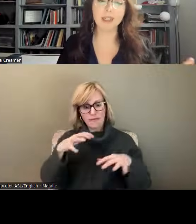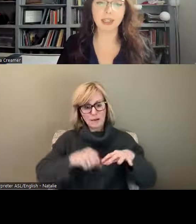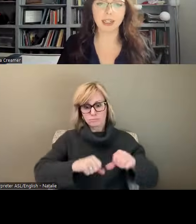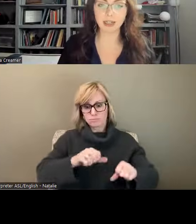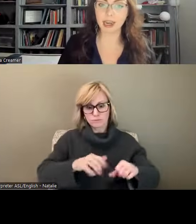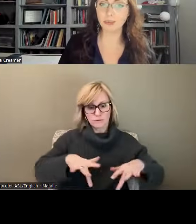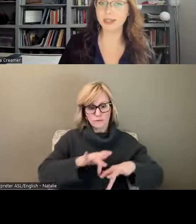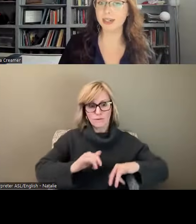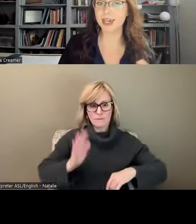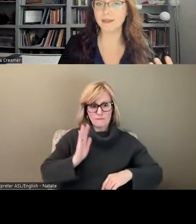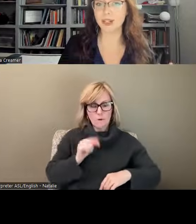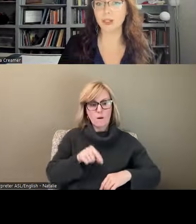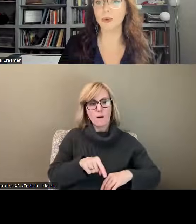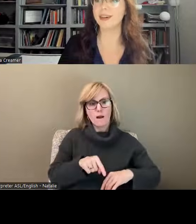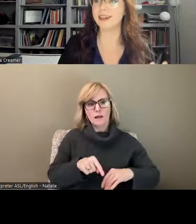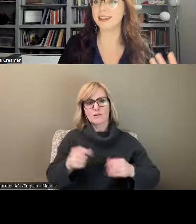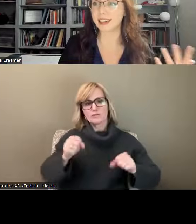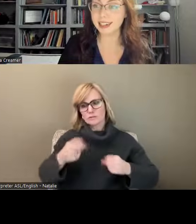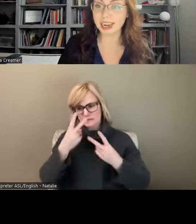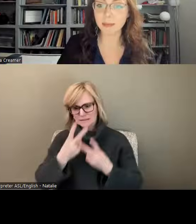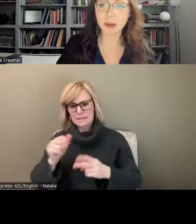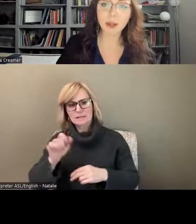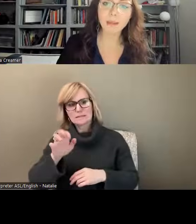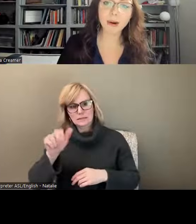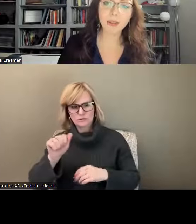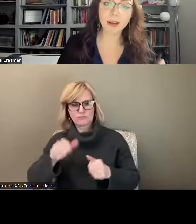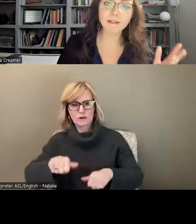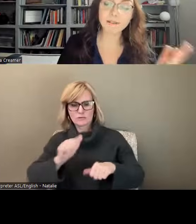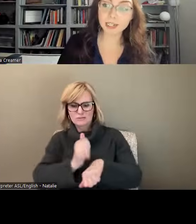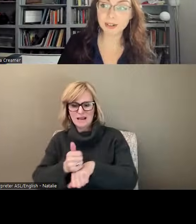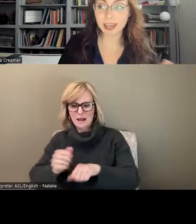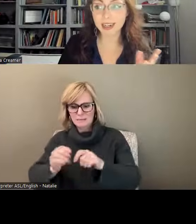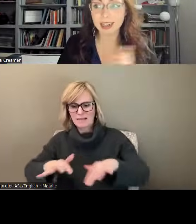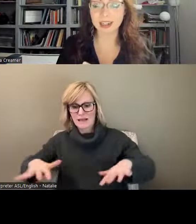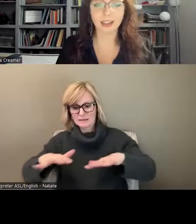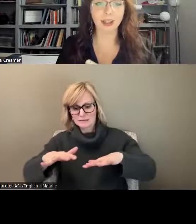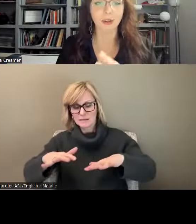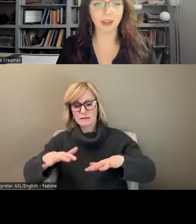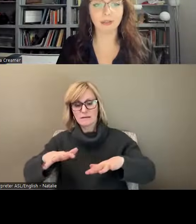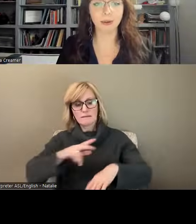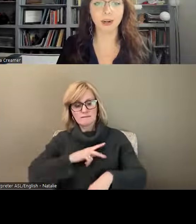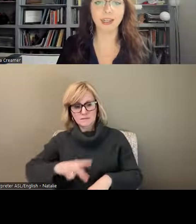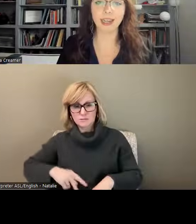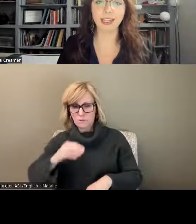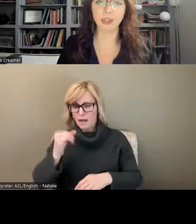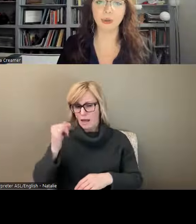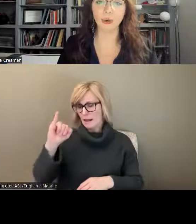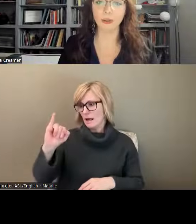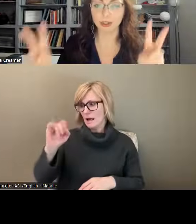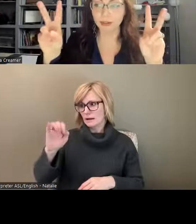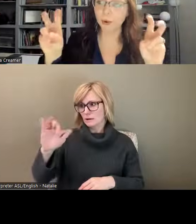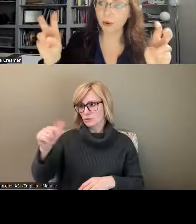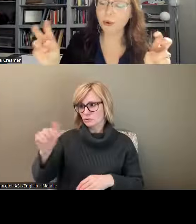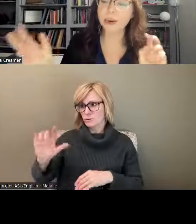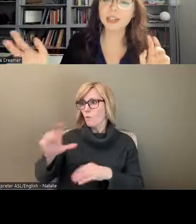pretty convincingly aligned with Assyrian efforts to organize the landscape, both on a physical and ideological level, where a king's control